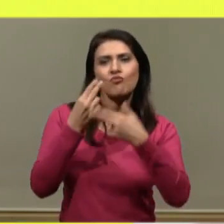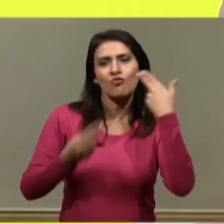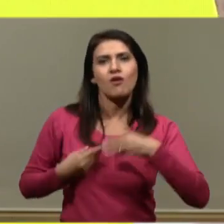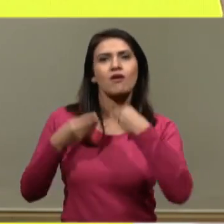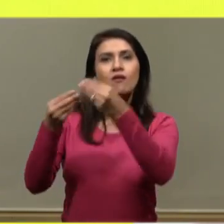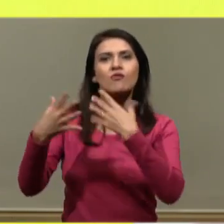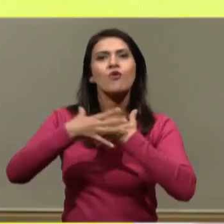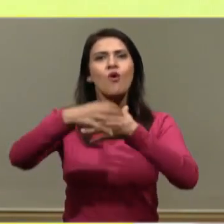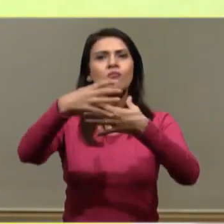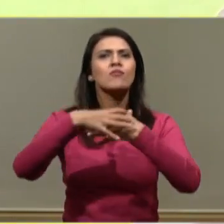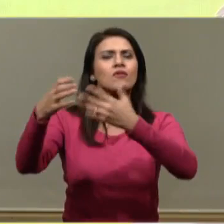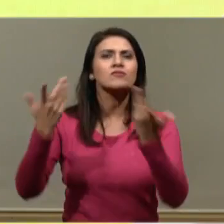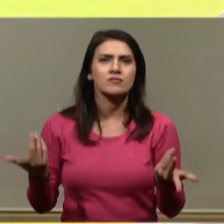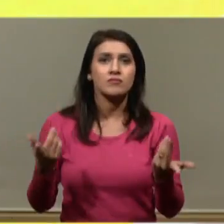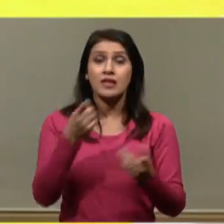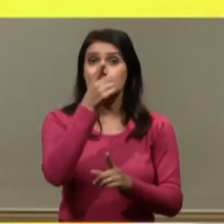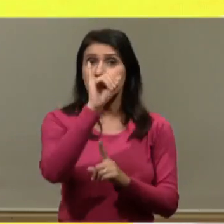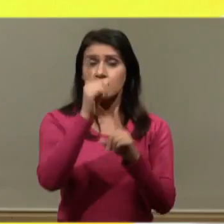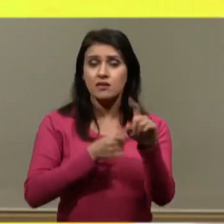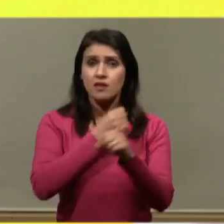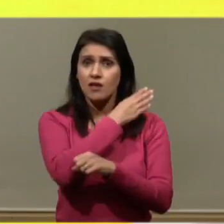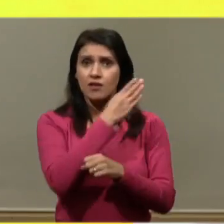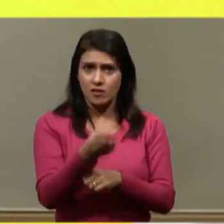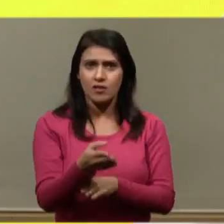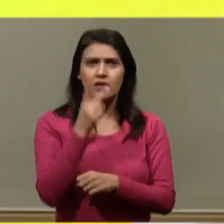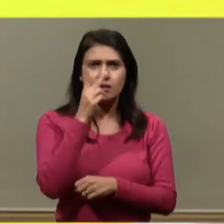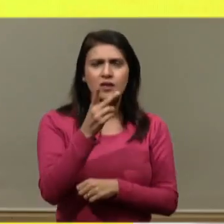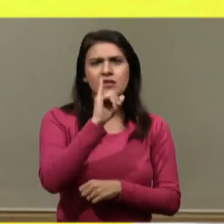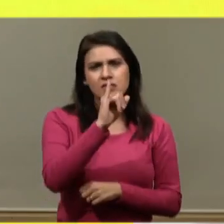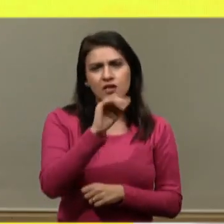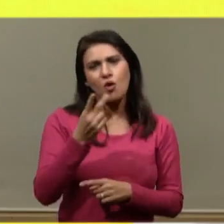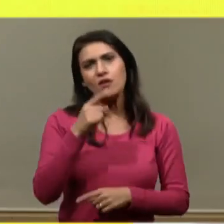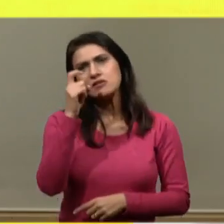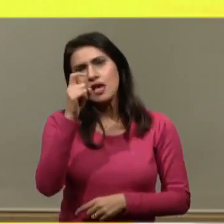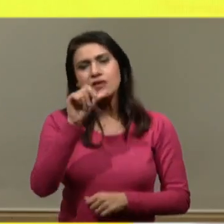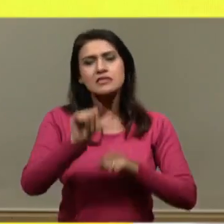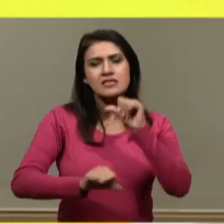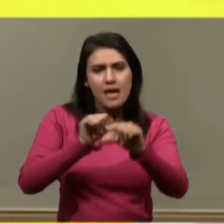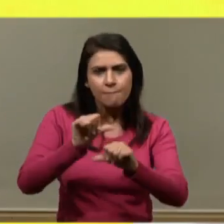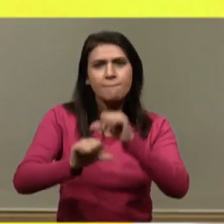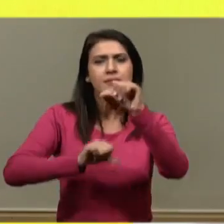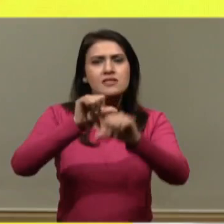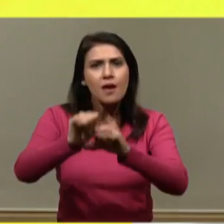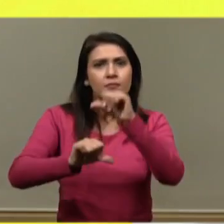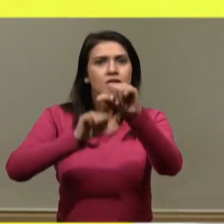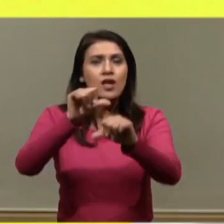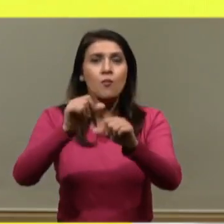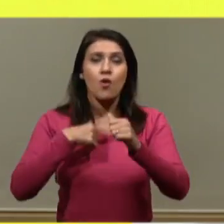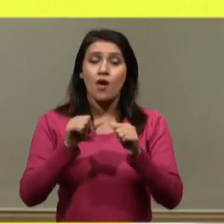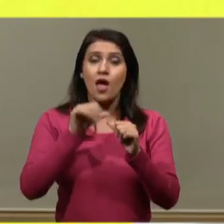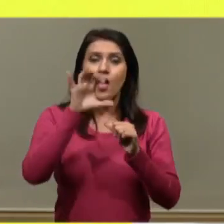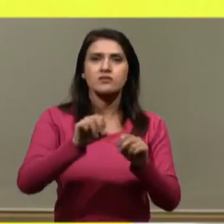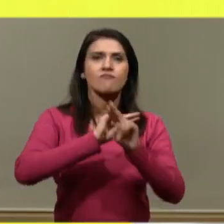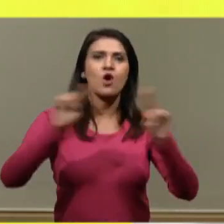these 16 years, we have seen that there are about six or seven steps that you need to take to make your company truly inclusive.